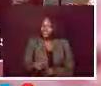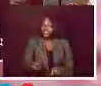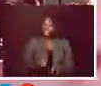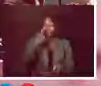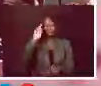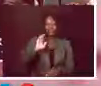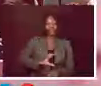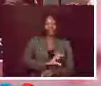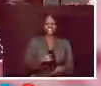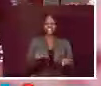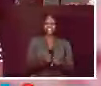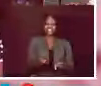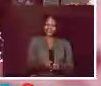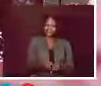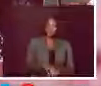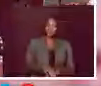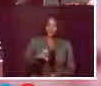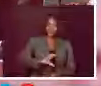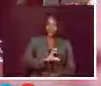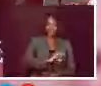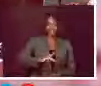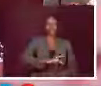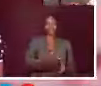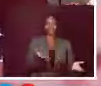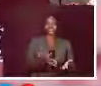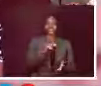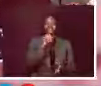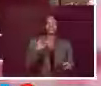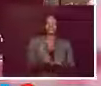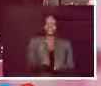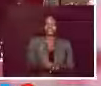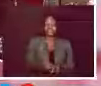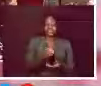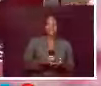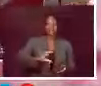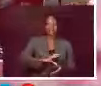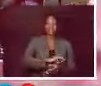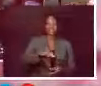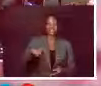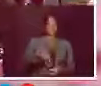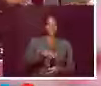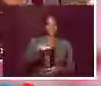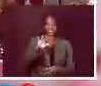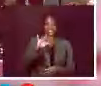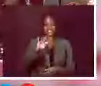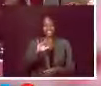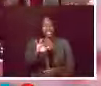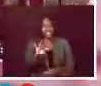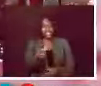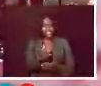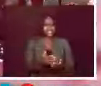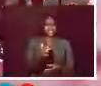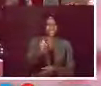committees. The committees in this parliament are not the same. Some committees are 19, some are 13, some